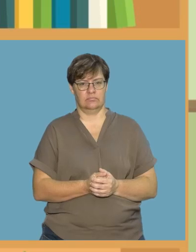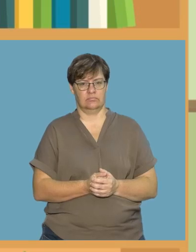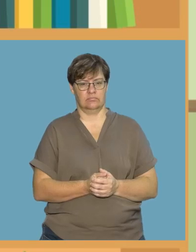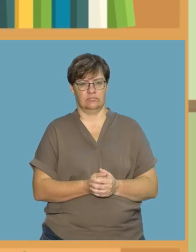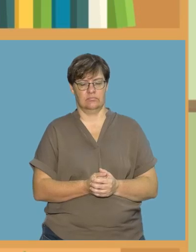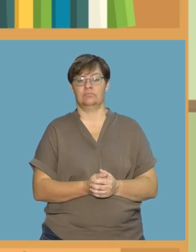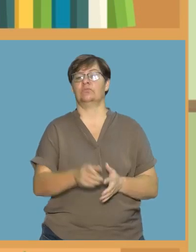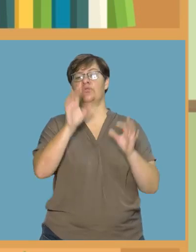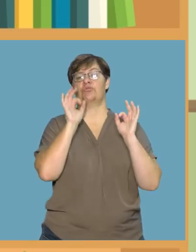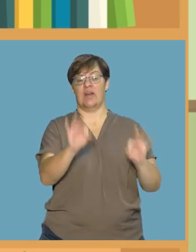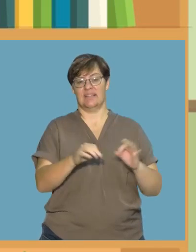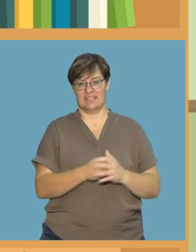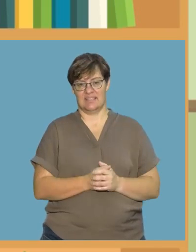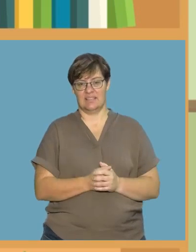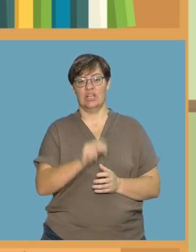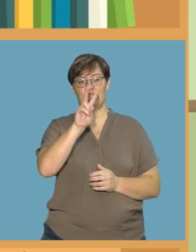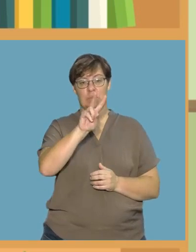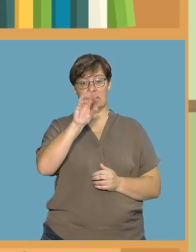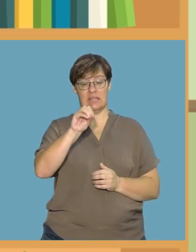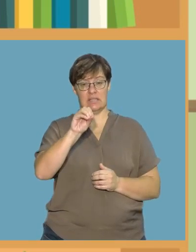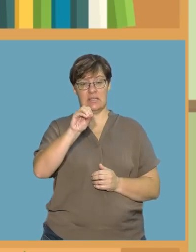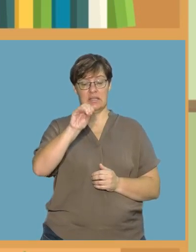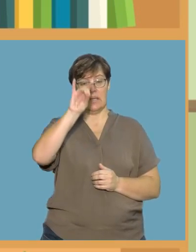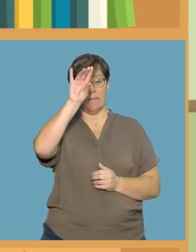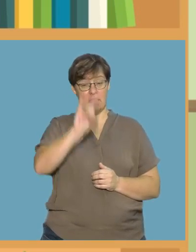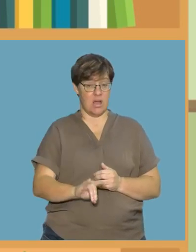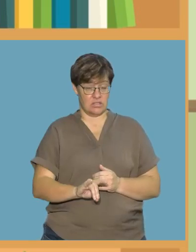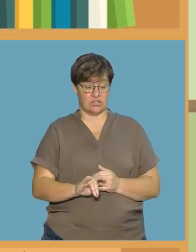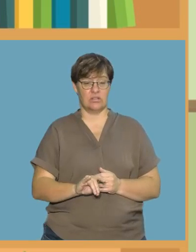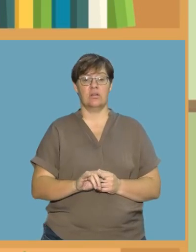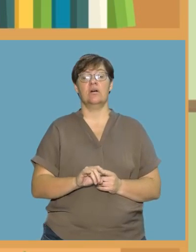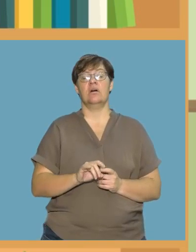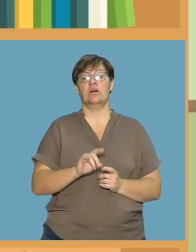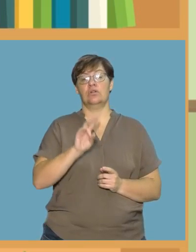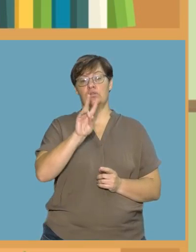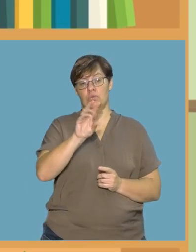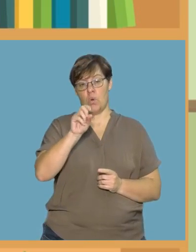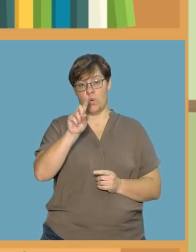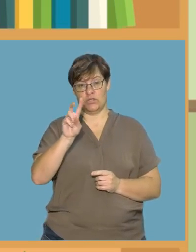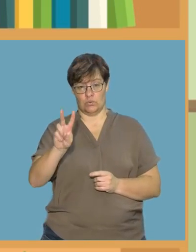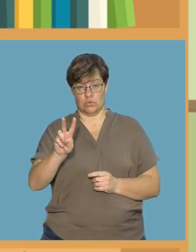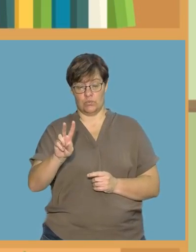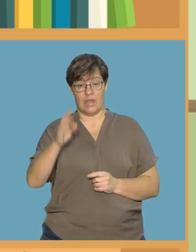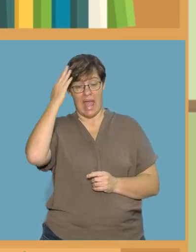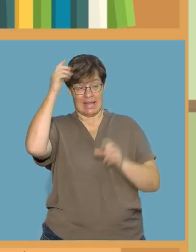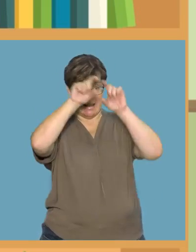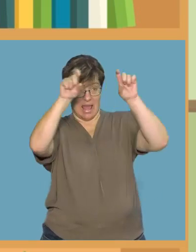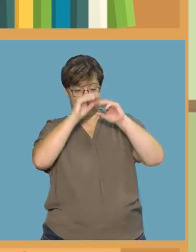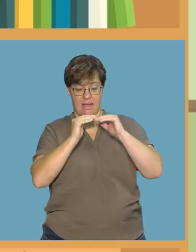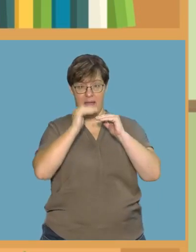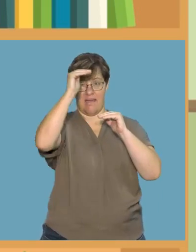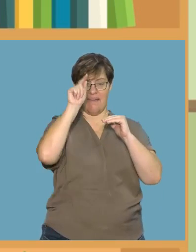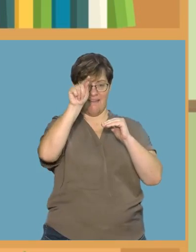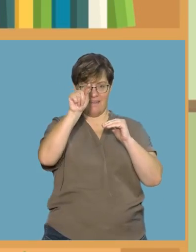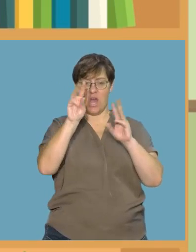That's right, 20 March 2012. It is above the headline. Newspapers always have a date on